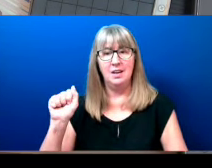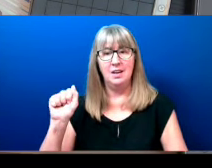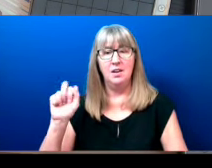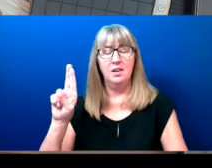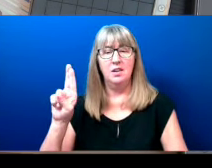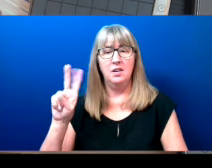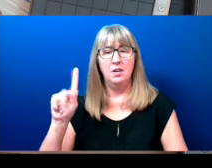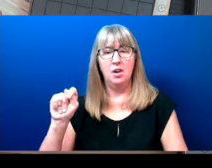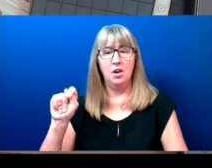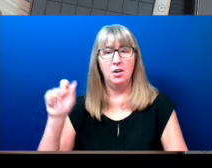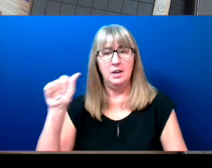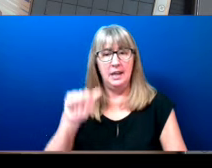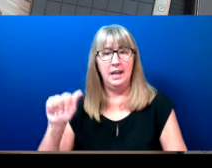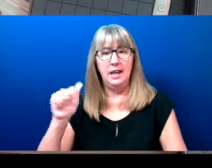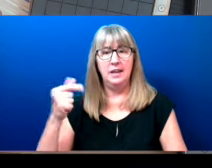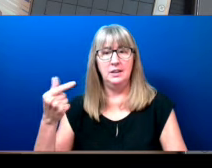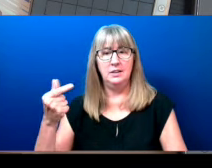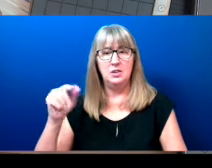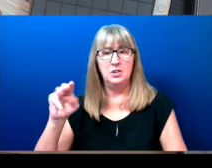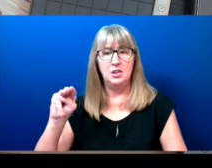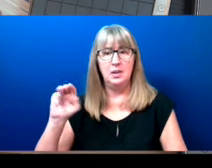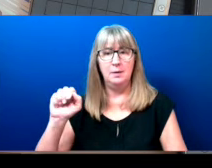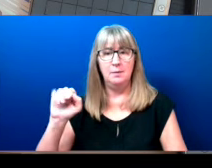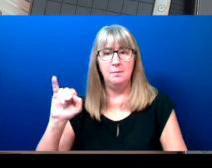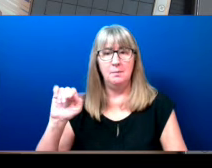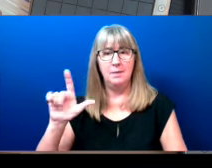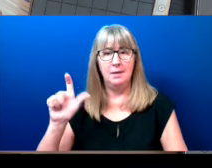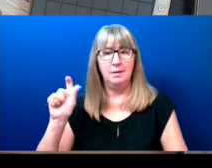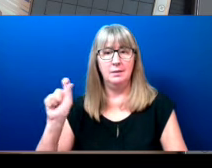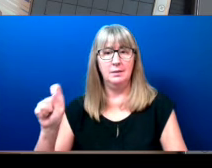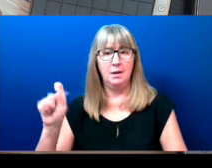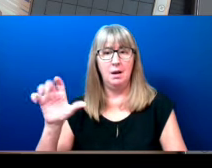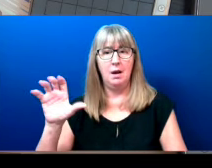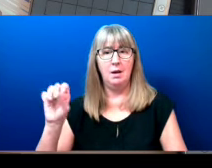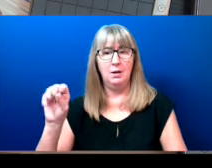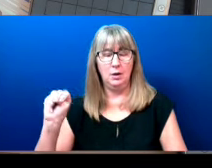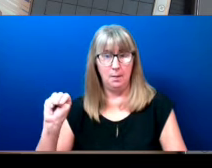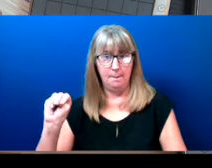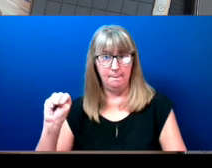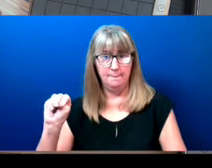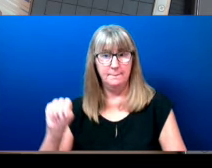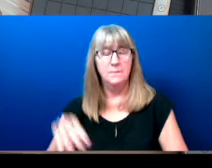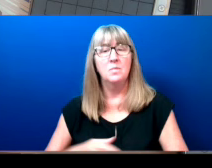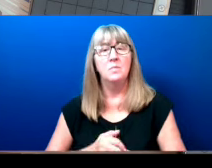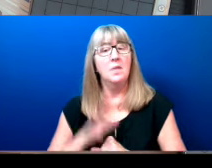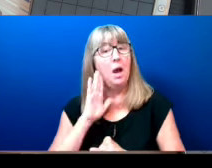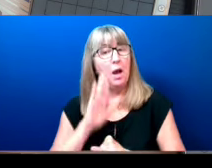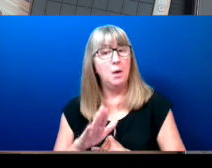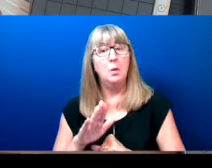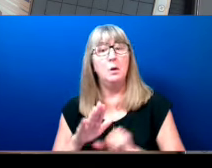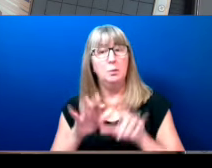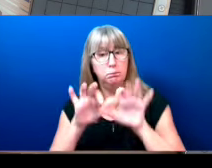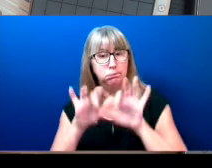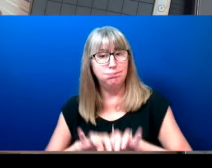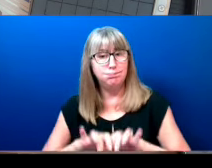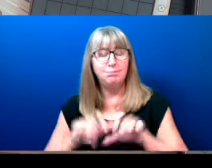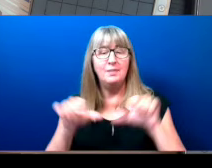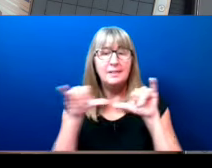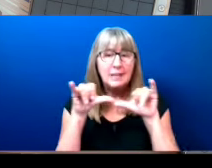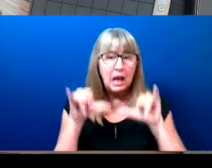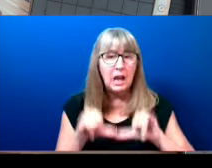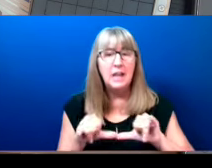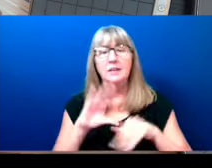cardsnart@gmail.com, and I will put all the information for the products used today, the sizes of every piece, down in the